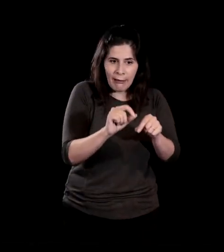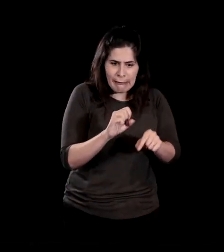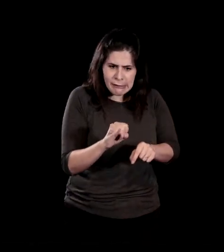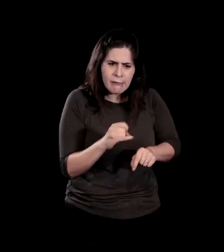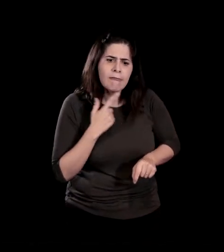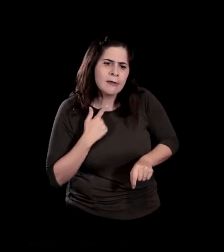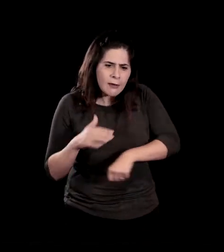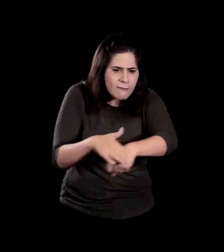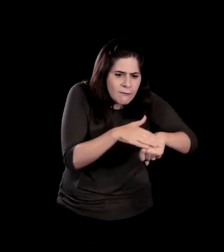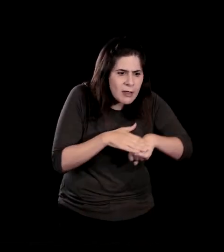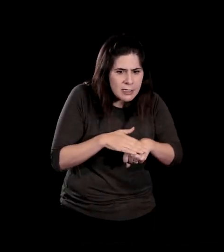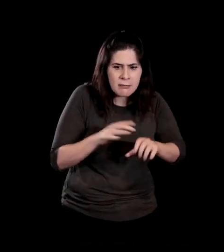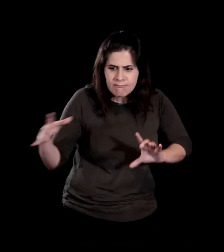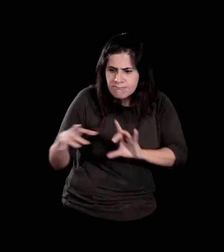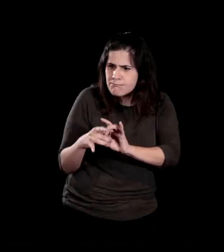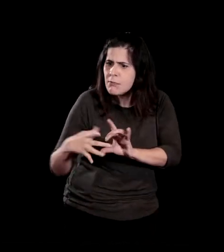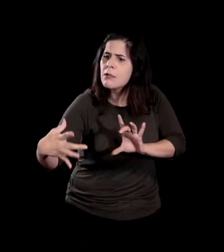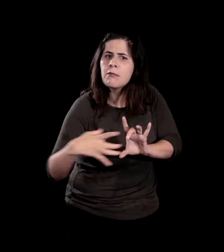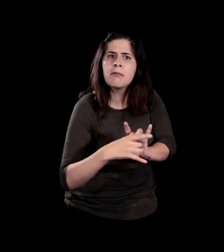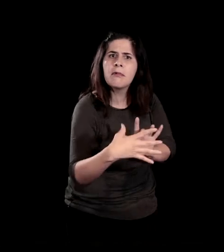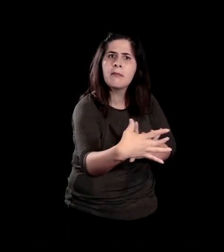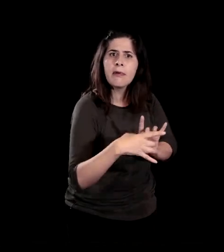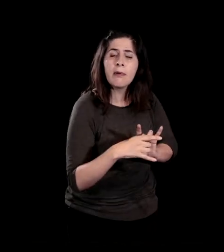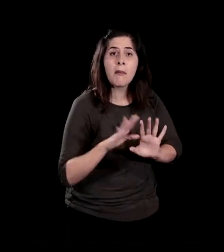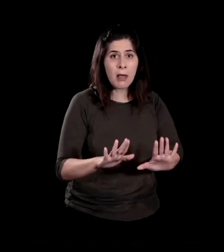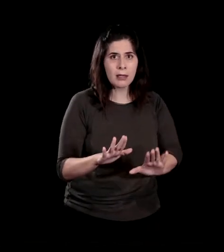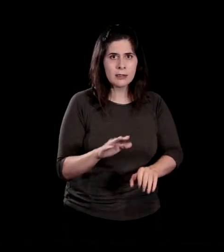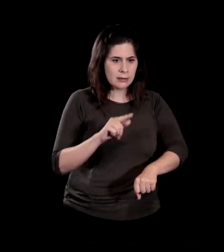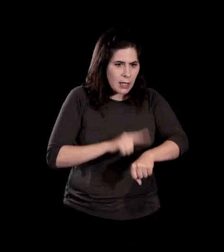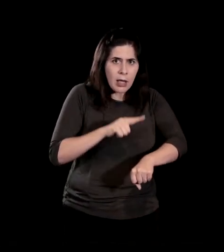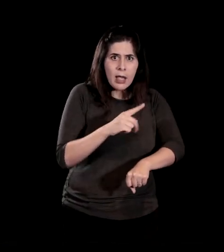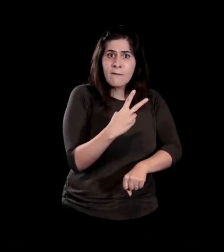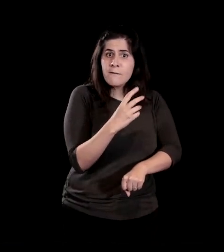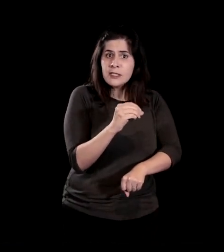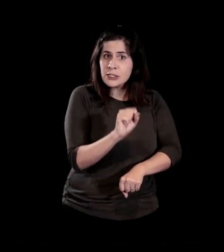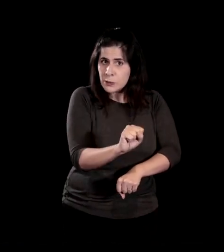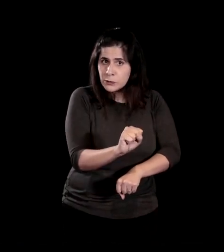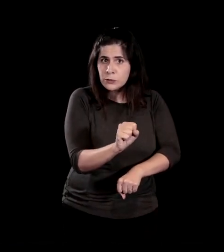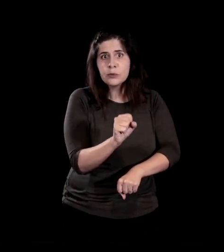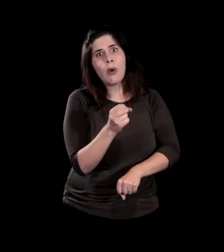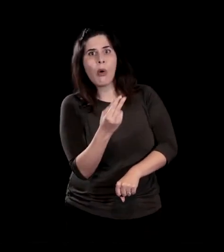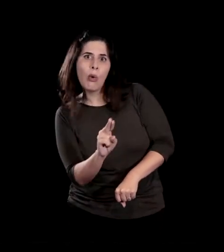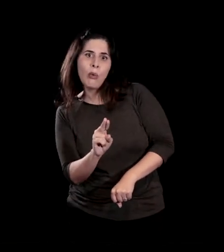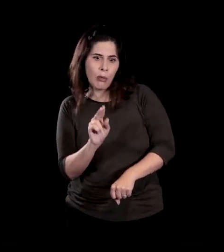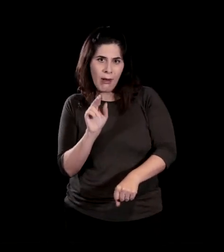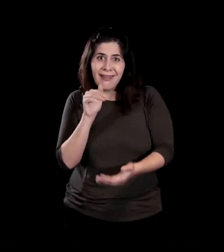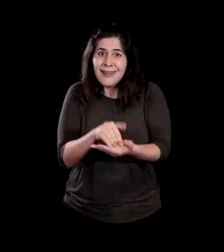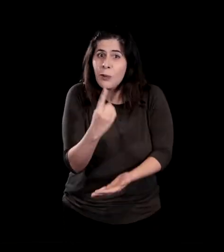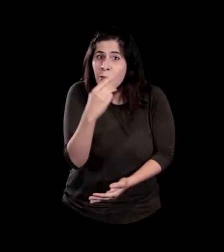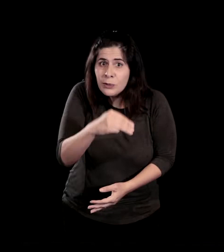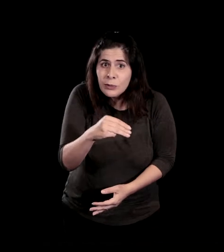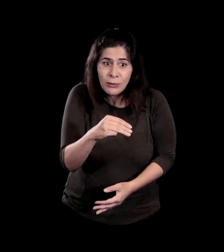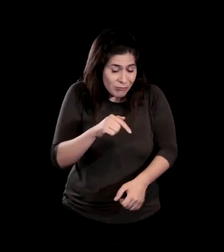I can decide when I want to connect, but after between 20 seconds and 1 minute, if I don't